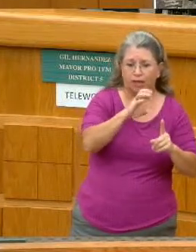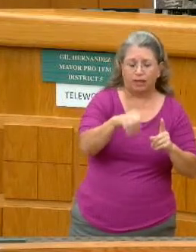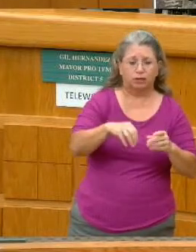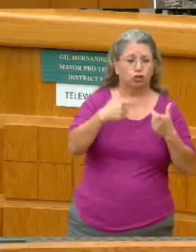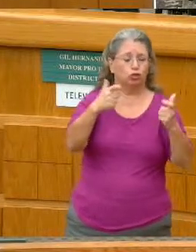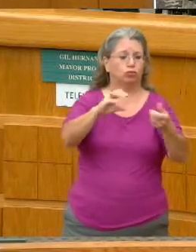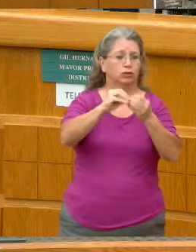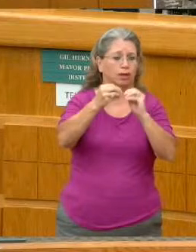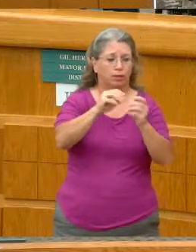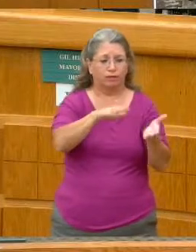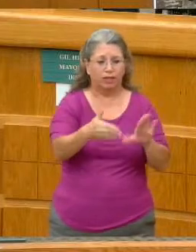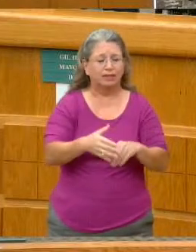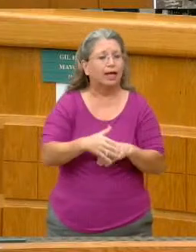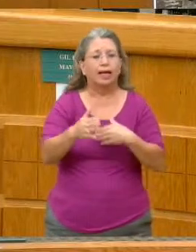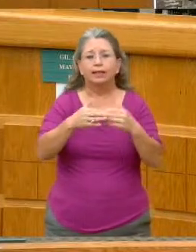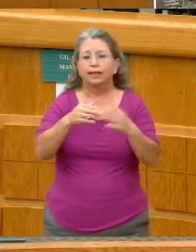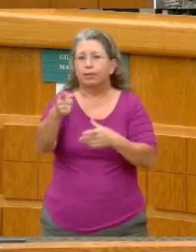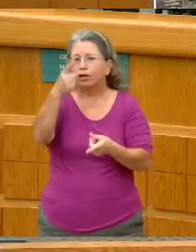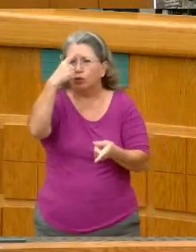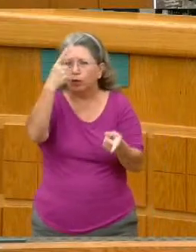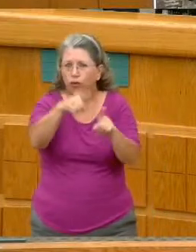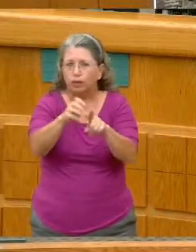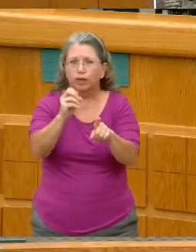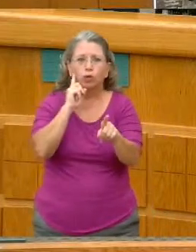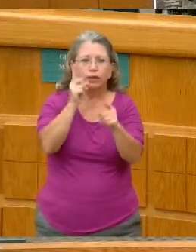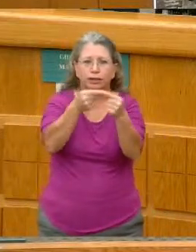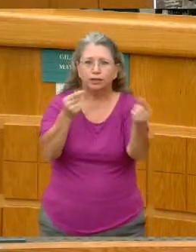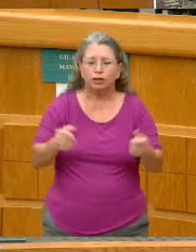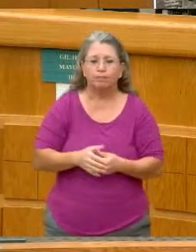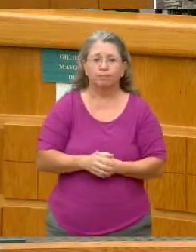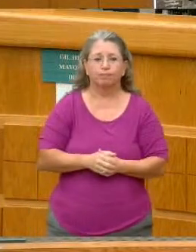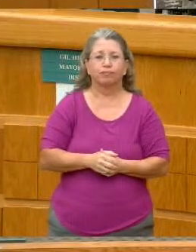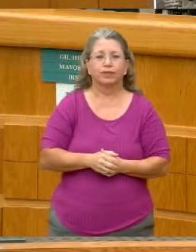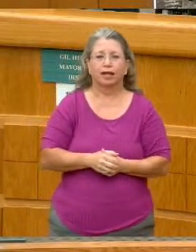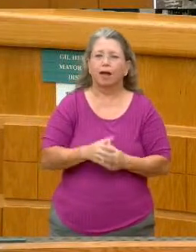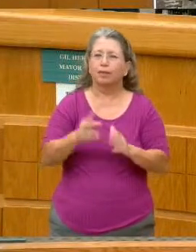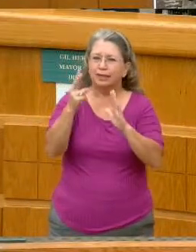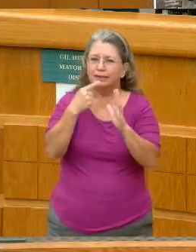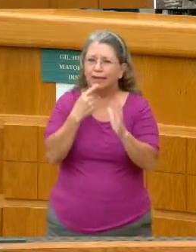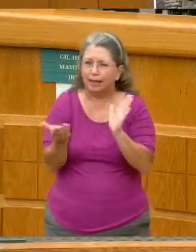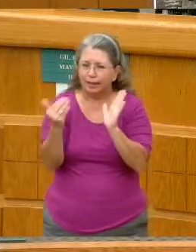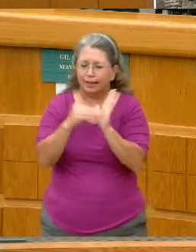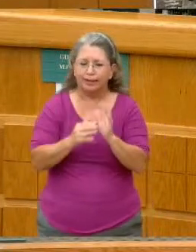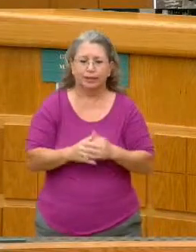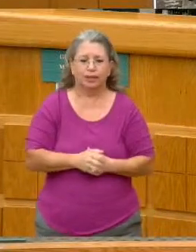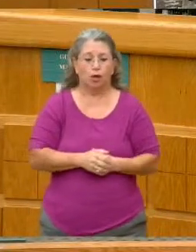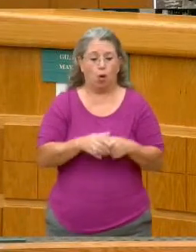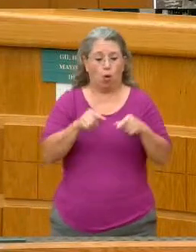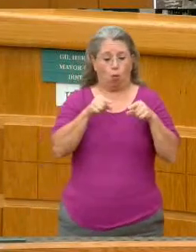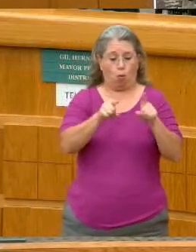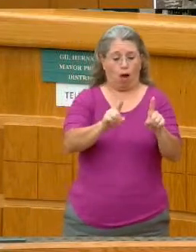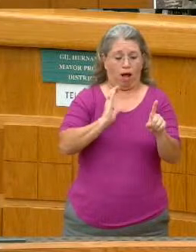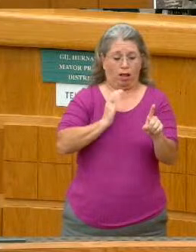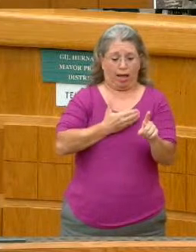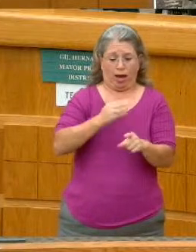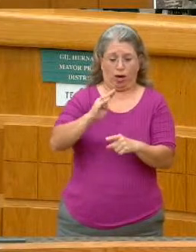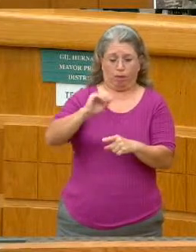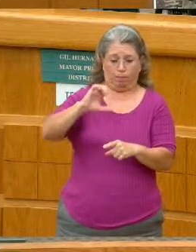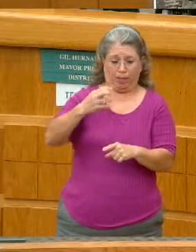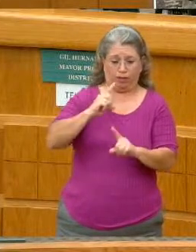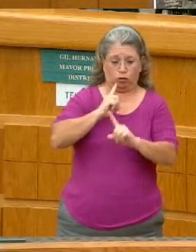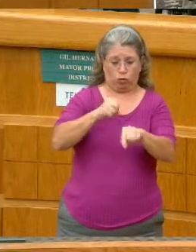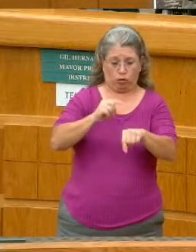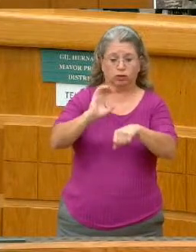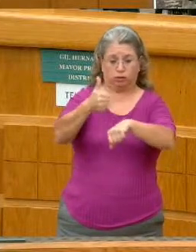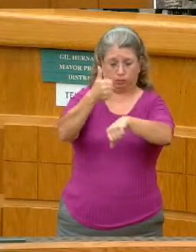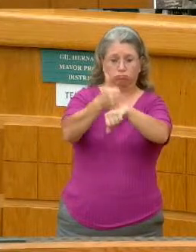disagree. Let me read that again. While it was in effect, massive crowds were